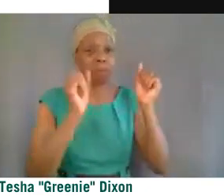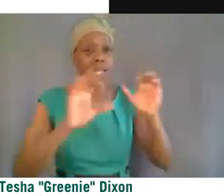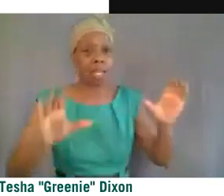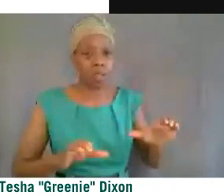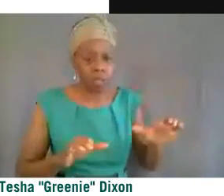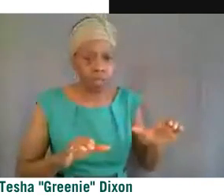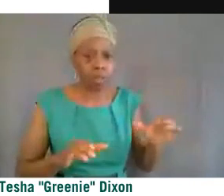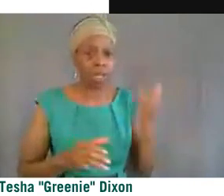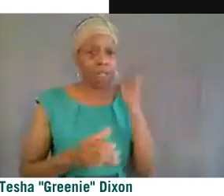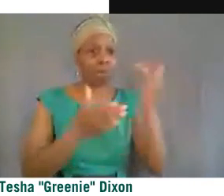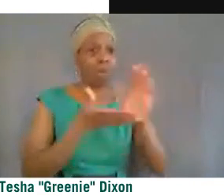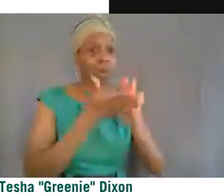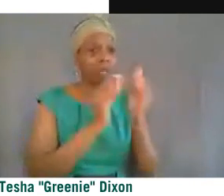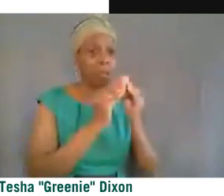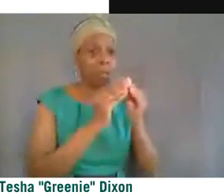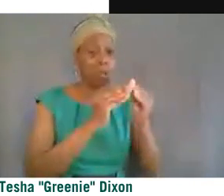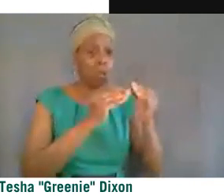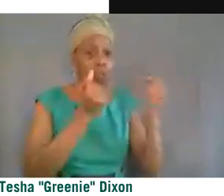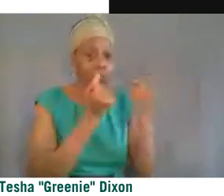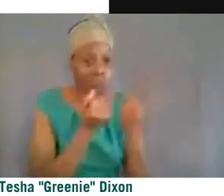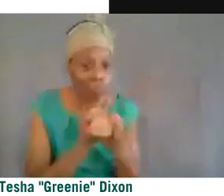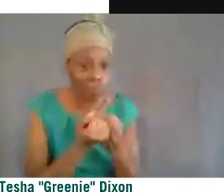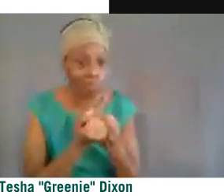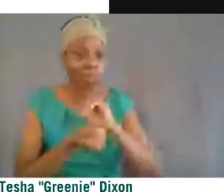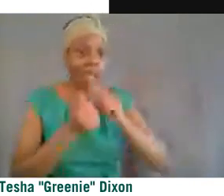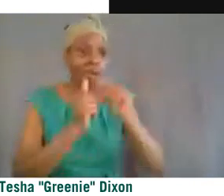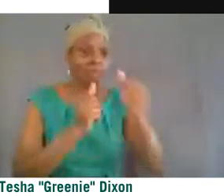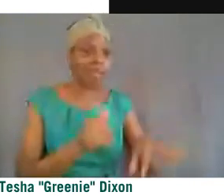the right people and asking those questions?